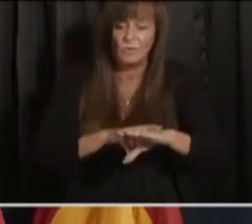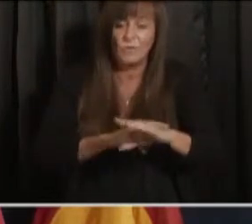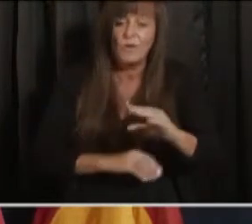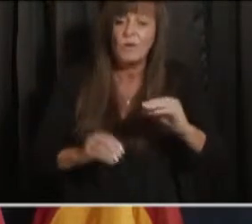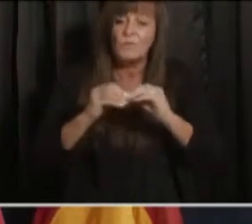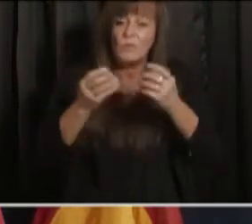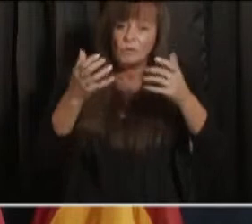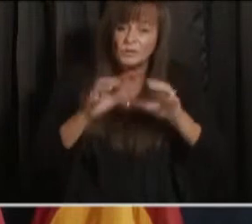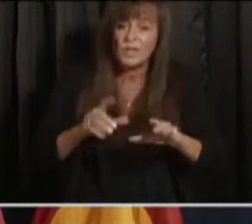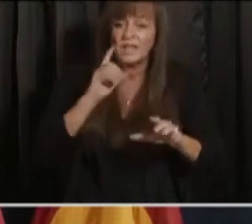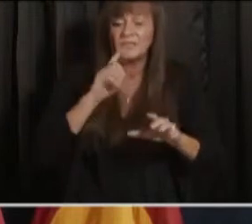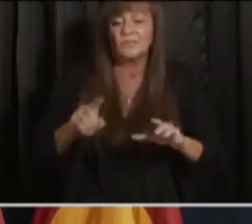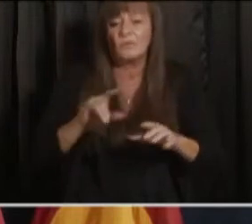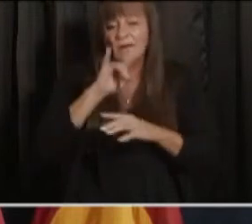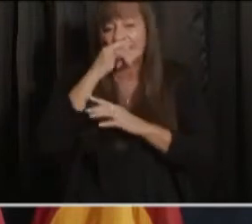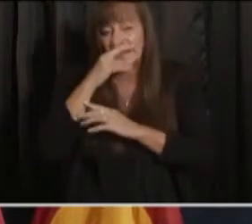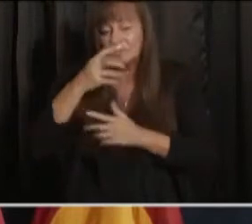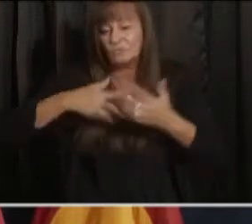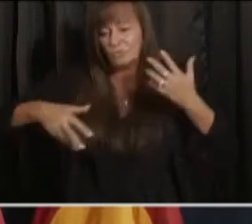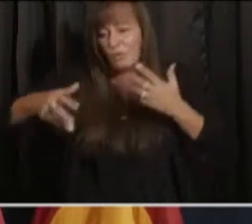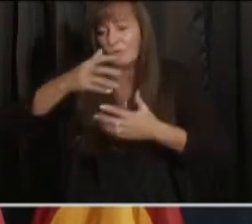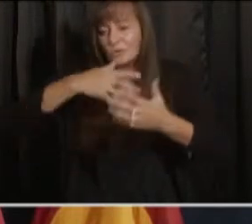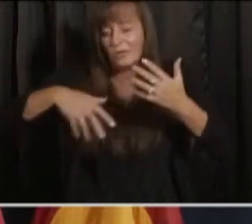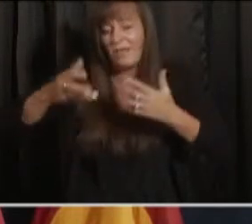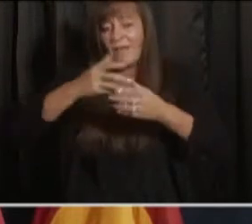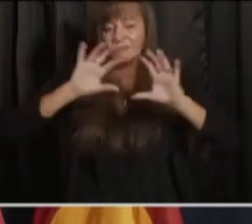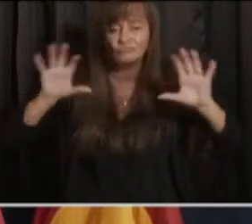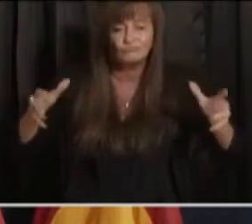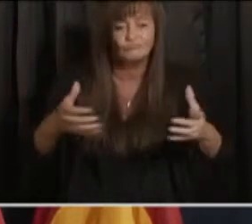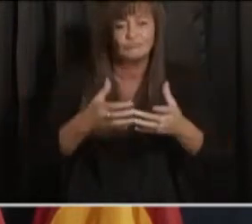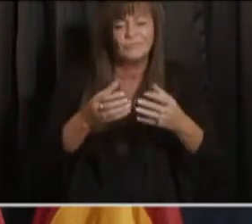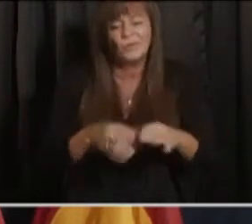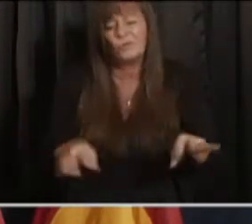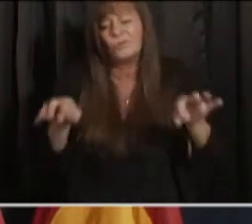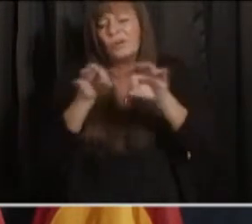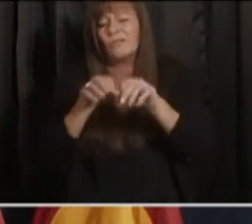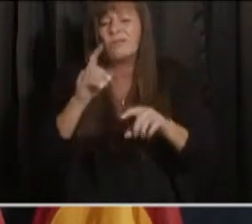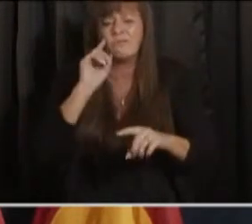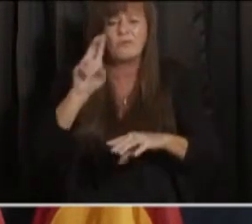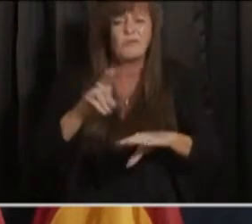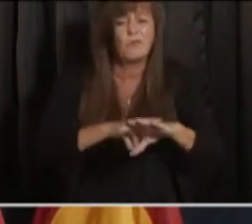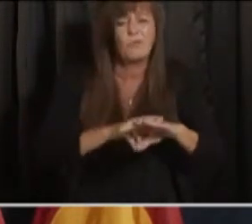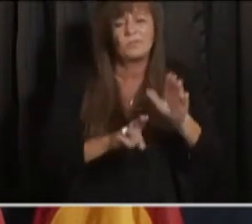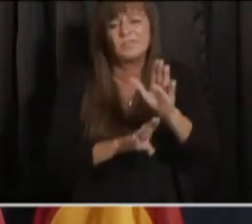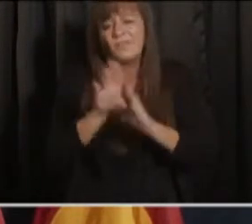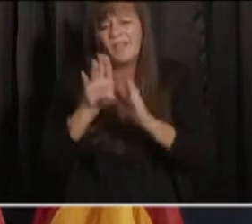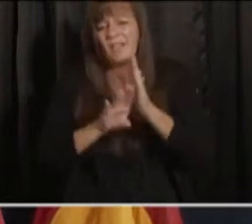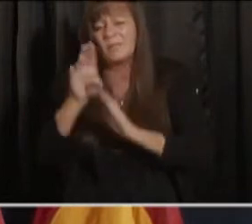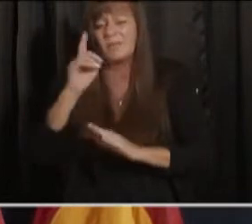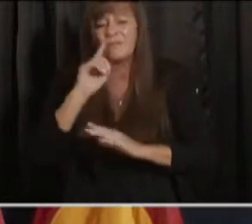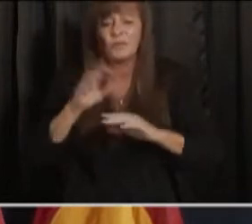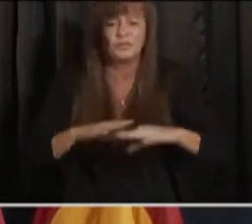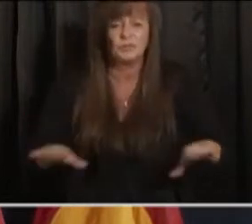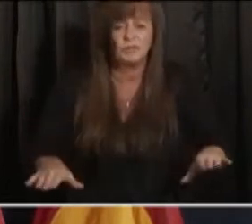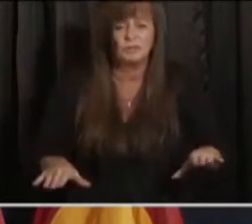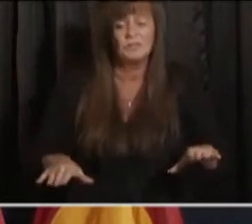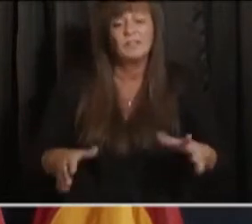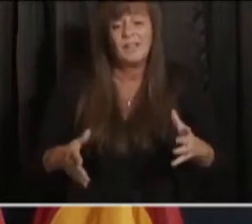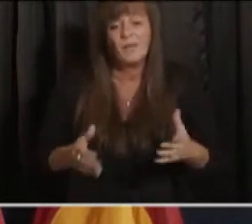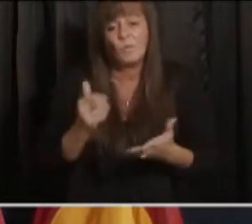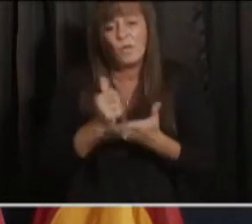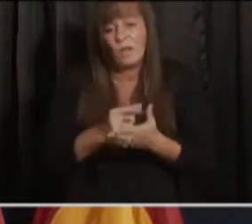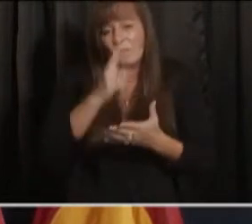socialize, gather together, which is critical for normal development and physical and mental health.